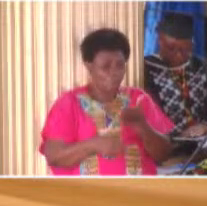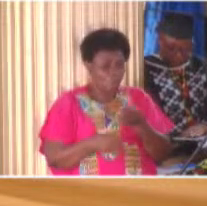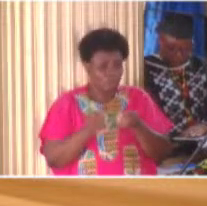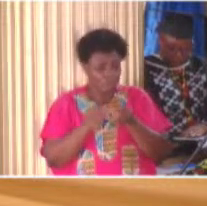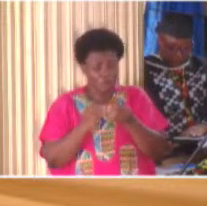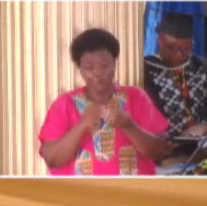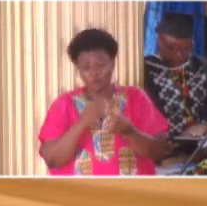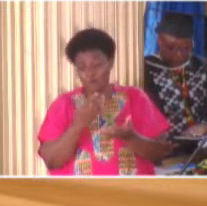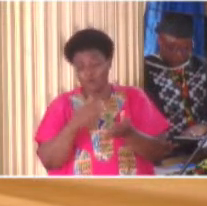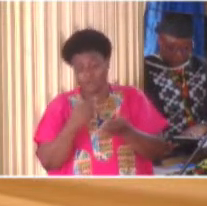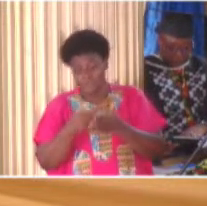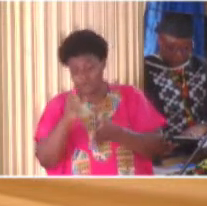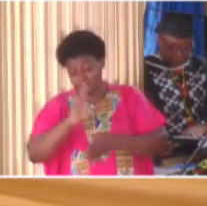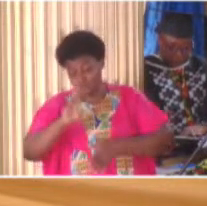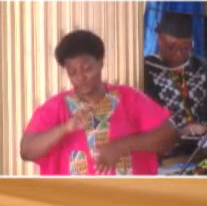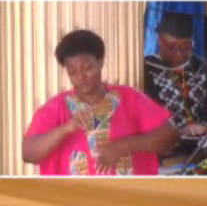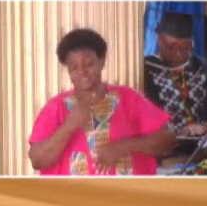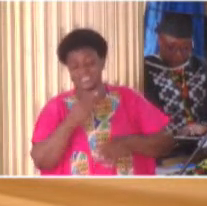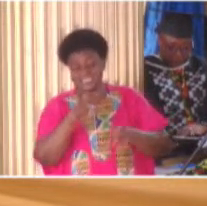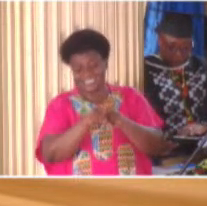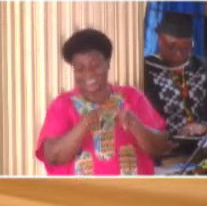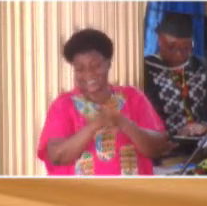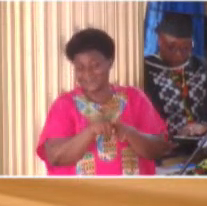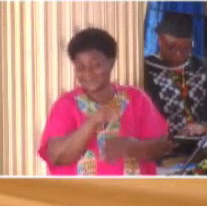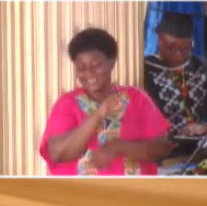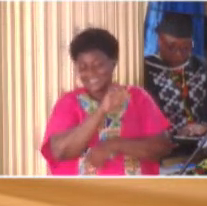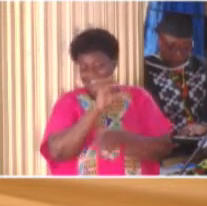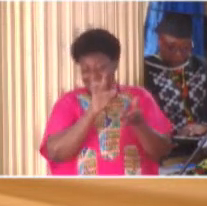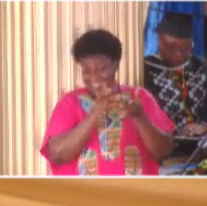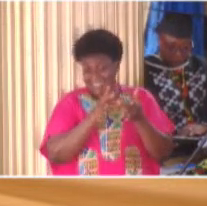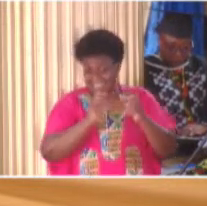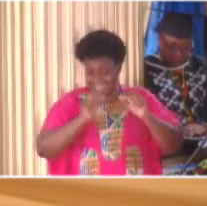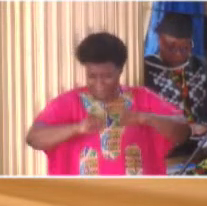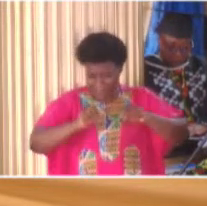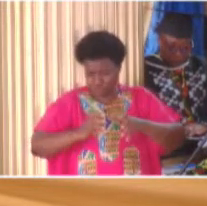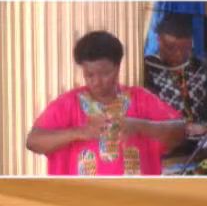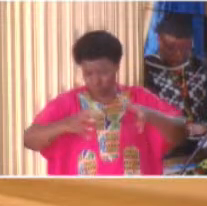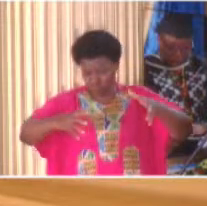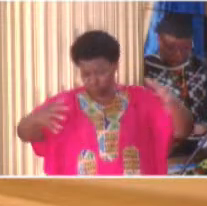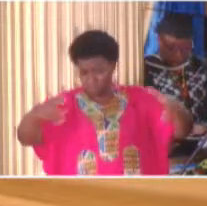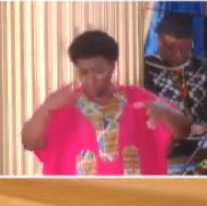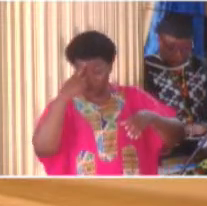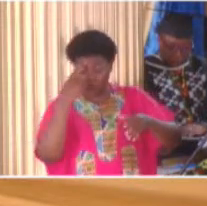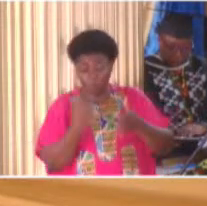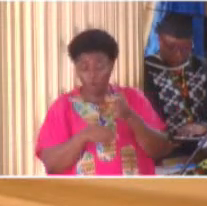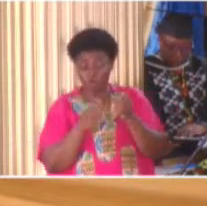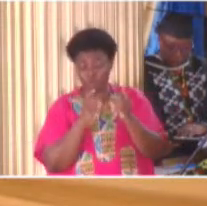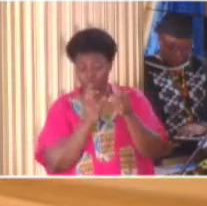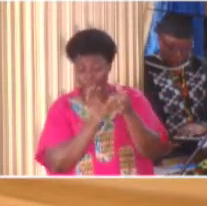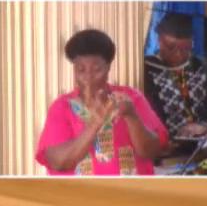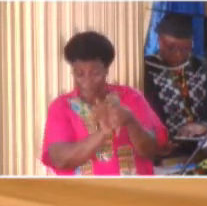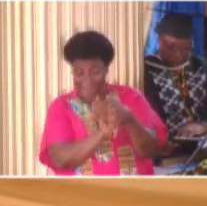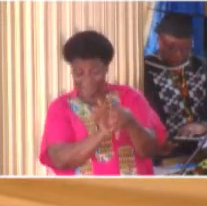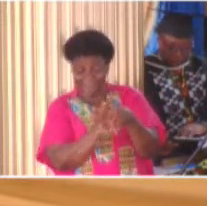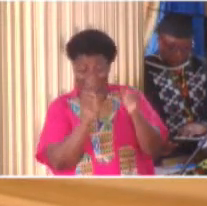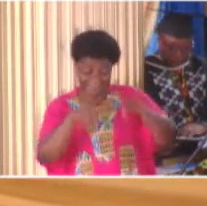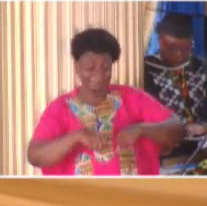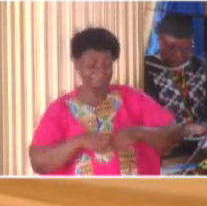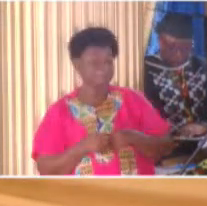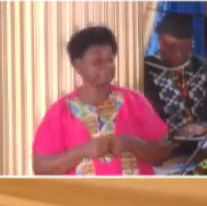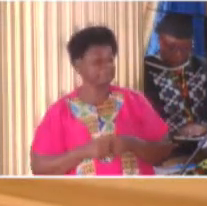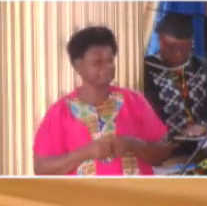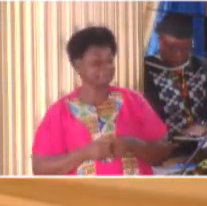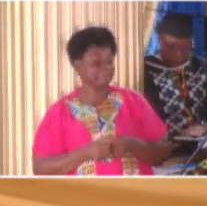We are also in the process of expanding internet traffic capacity to accommodate the increasing demand for connectivity. We are proud to have